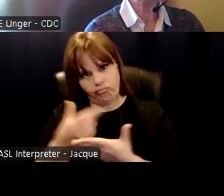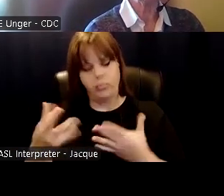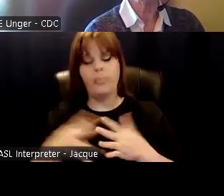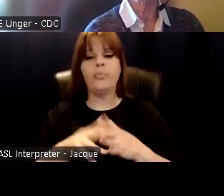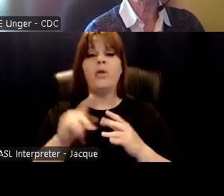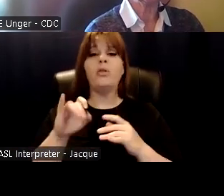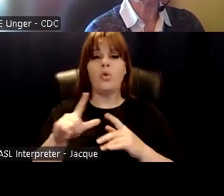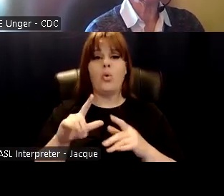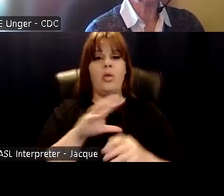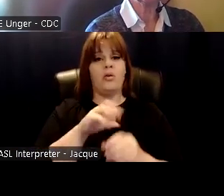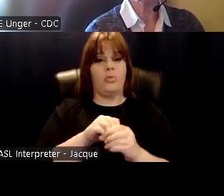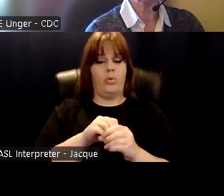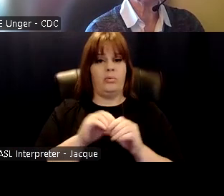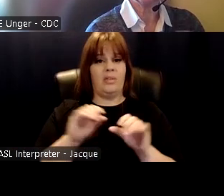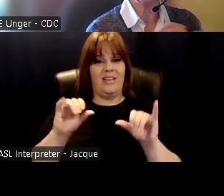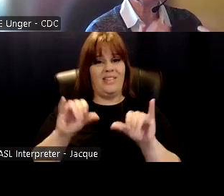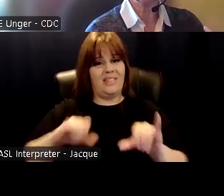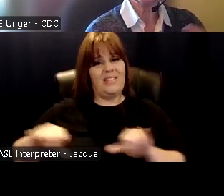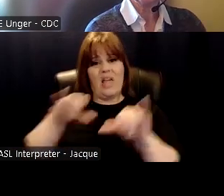of symptoms because these are